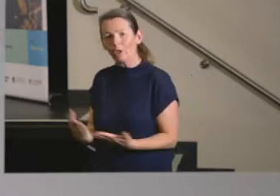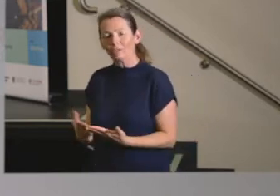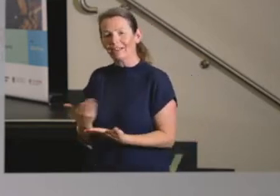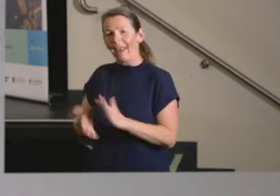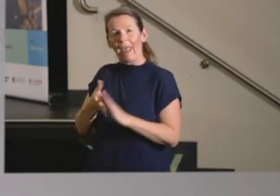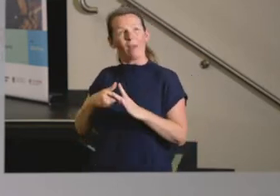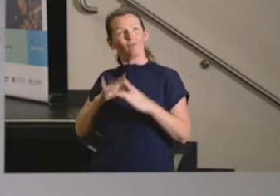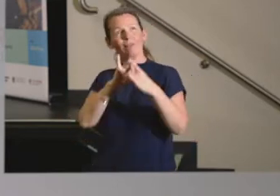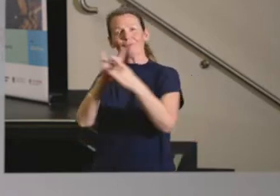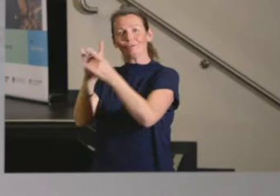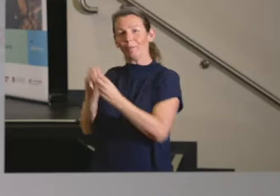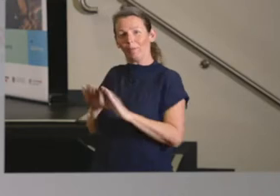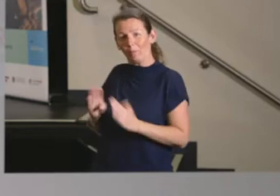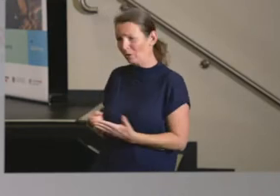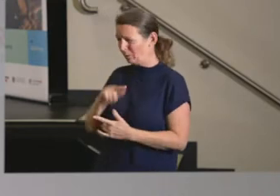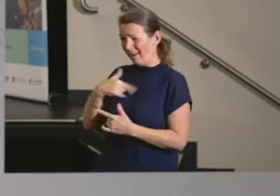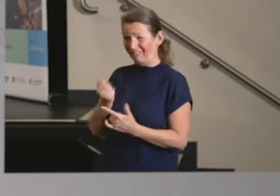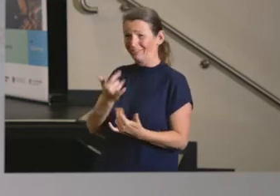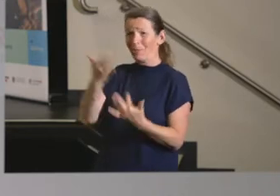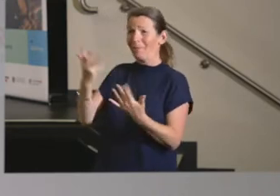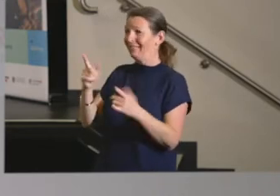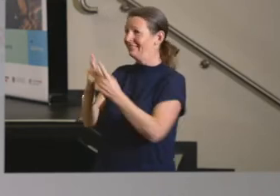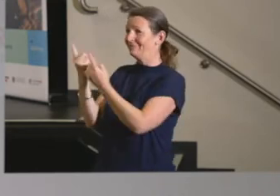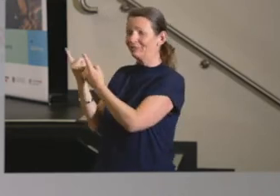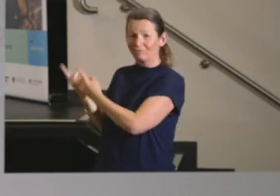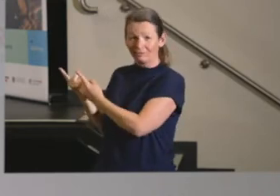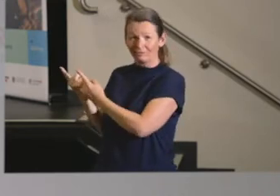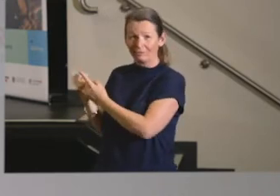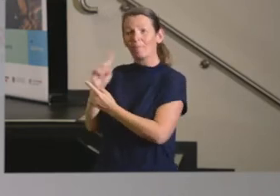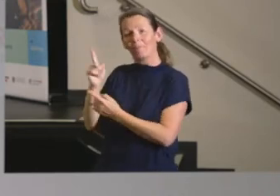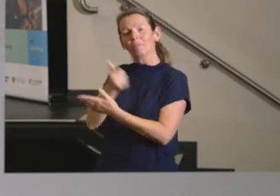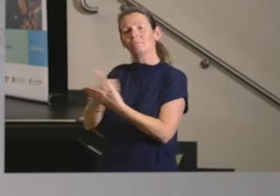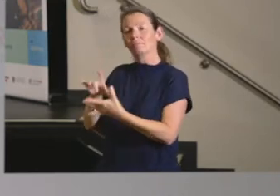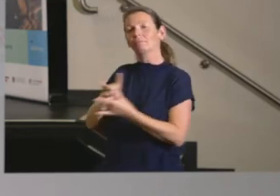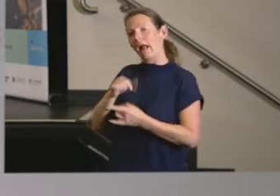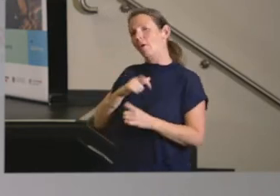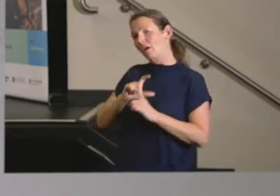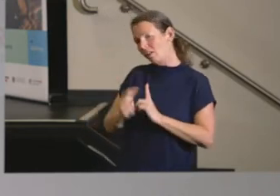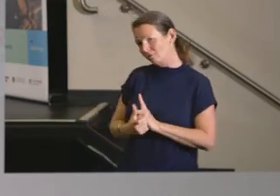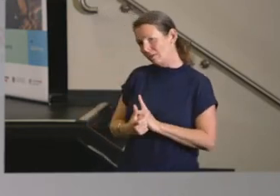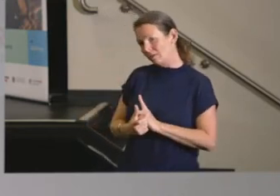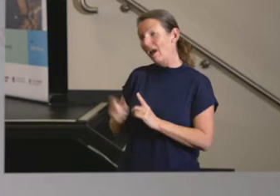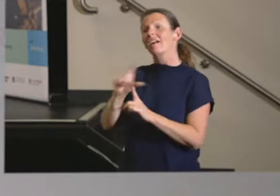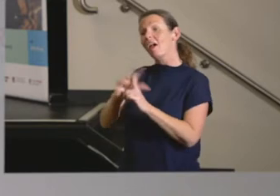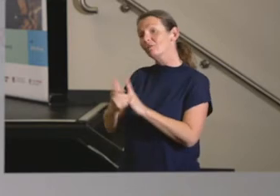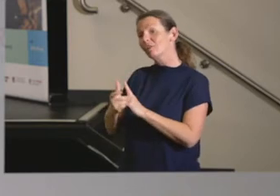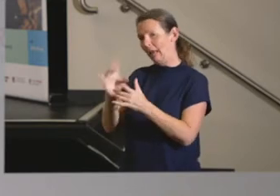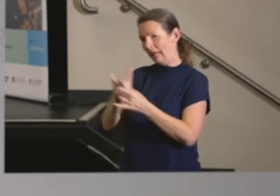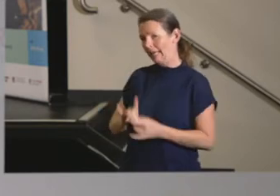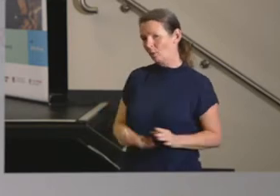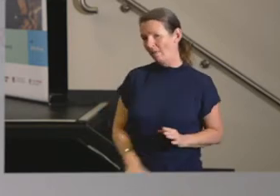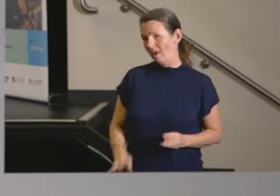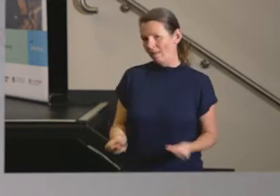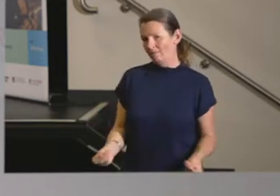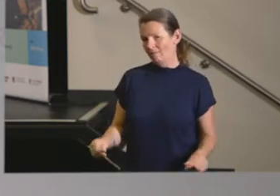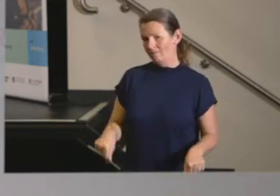that with so many different people. And a lot of that is connected to our culture, which is connected to our land. And when you talk about